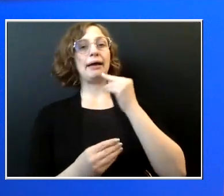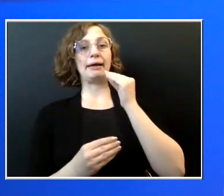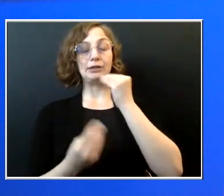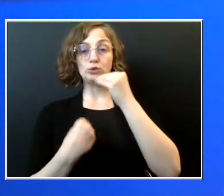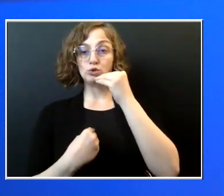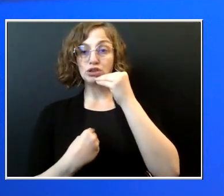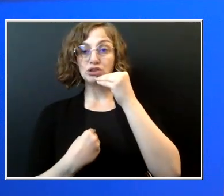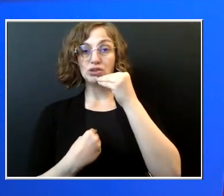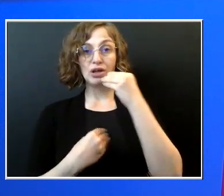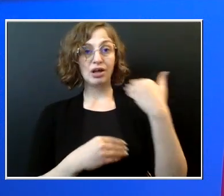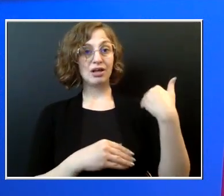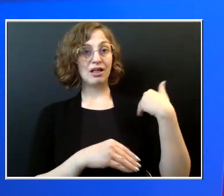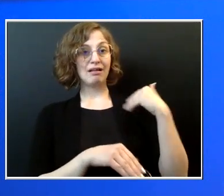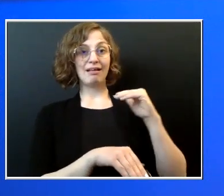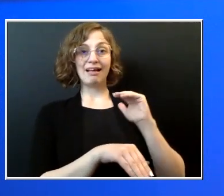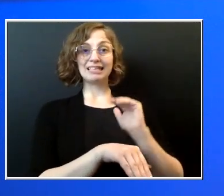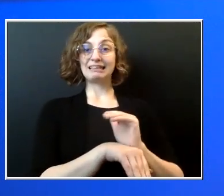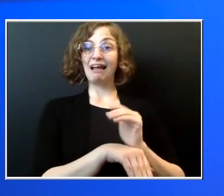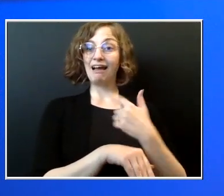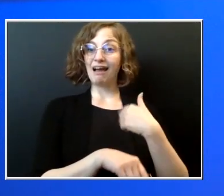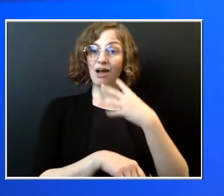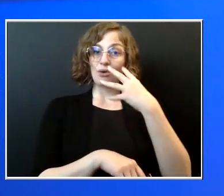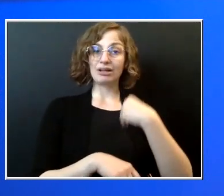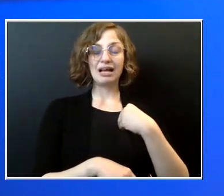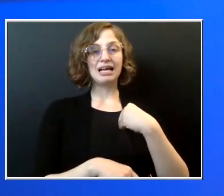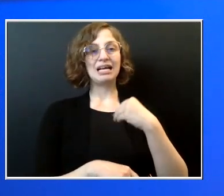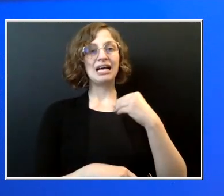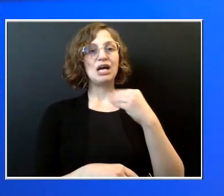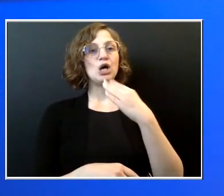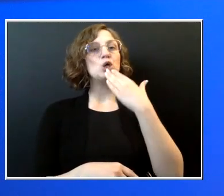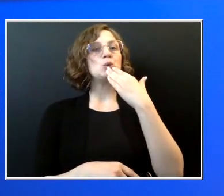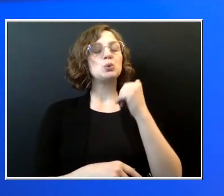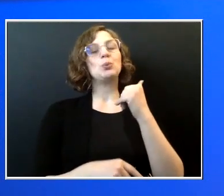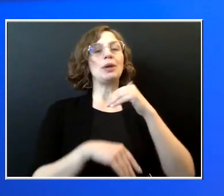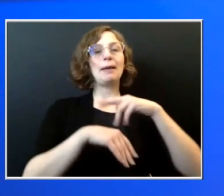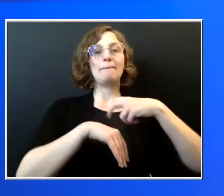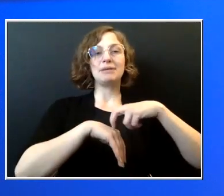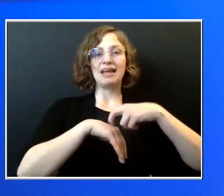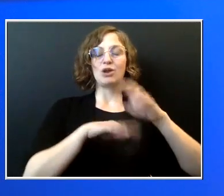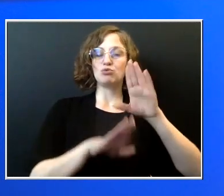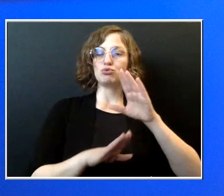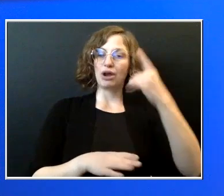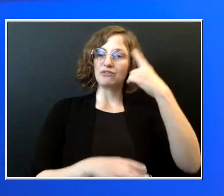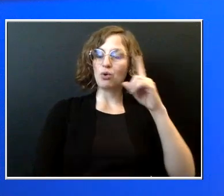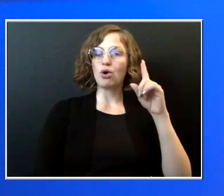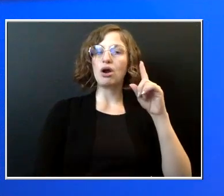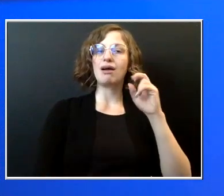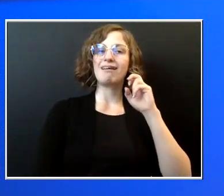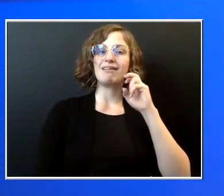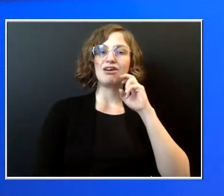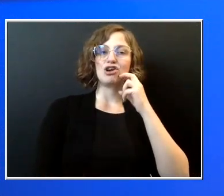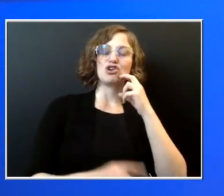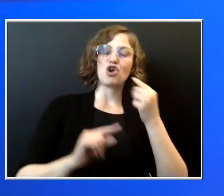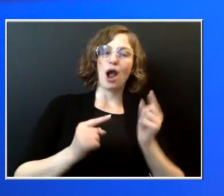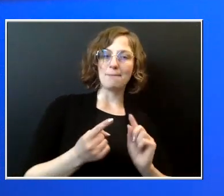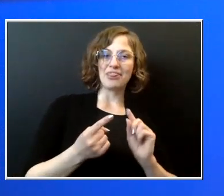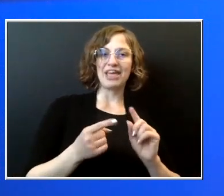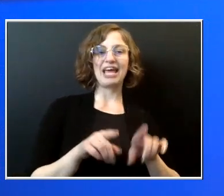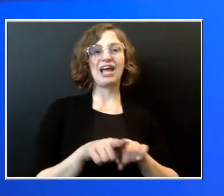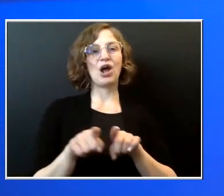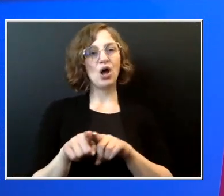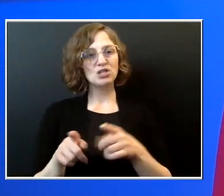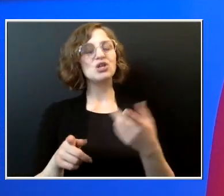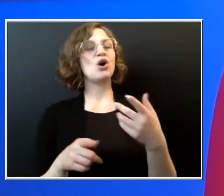great for the neuropathy. And I also need it for the mental health because I was drained, and it's got lots of serotonin in it. I had some leafy